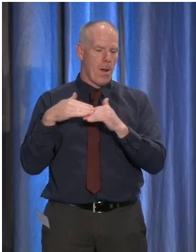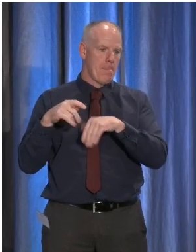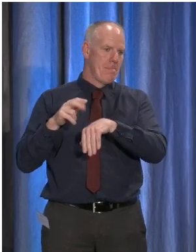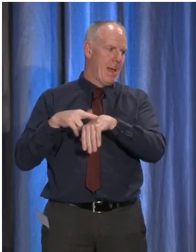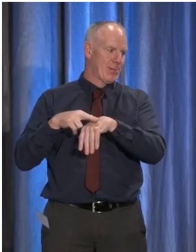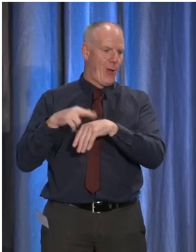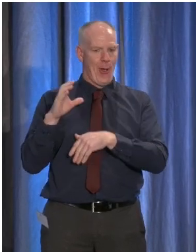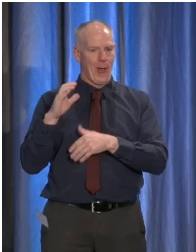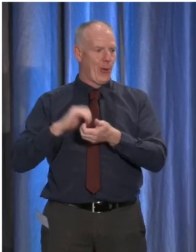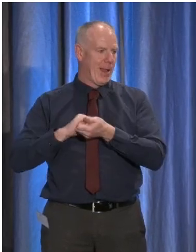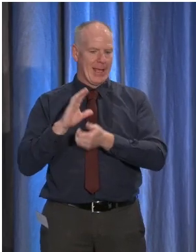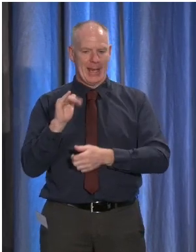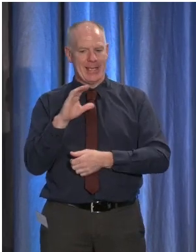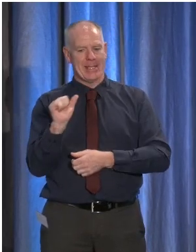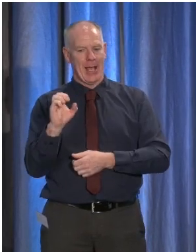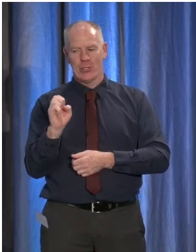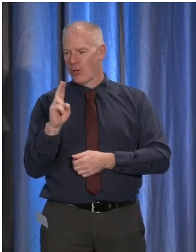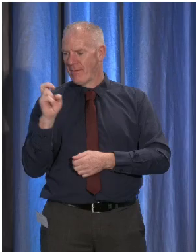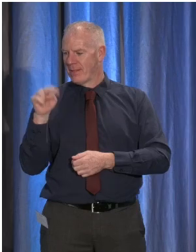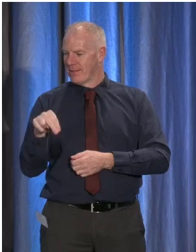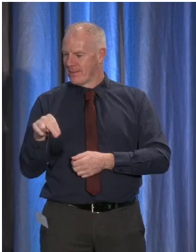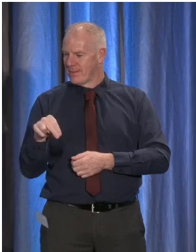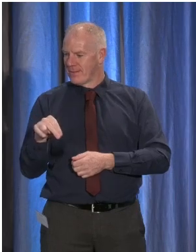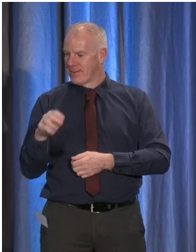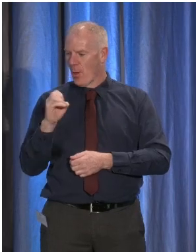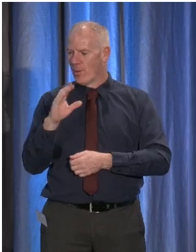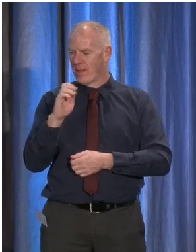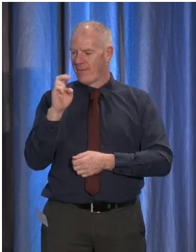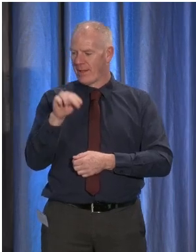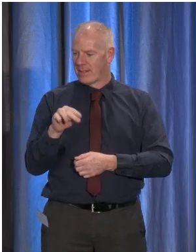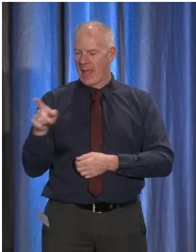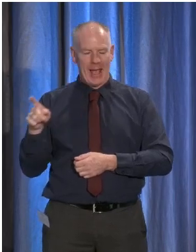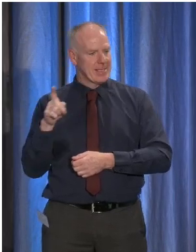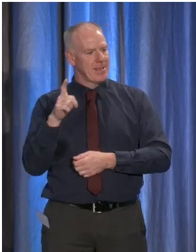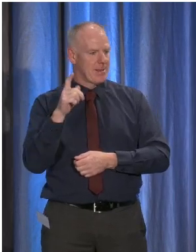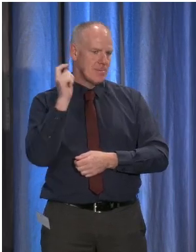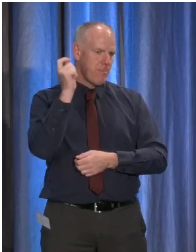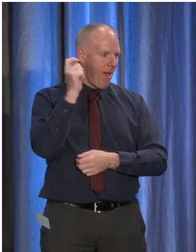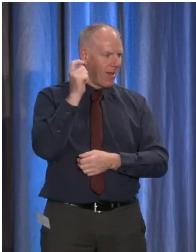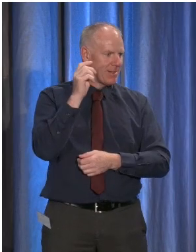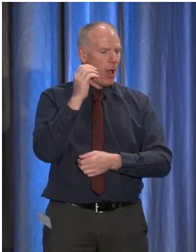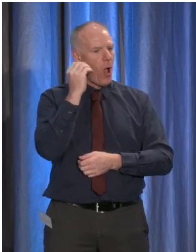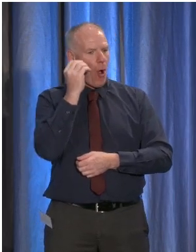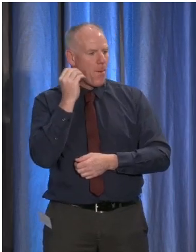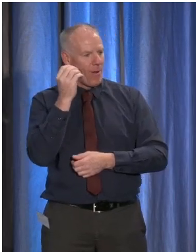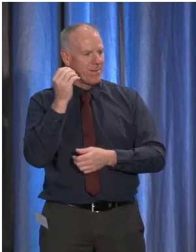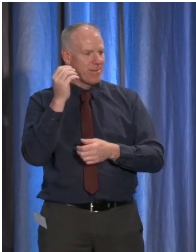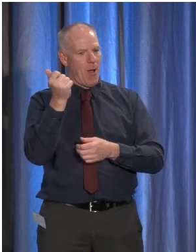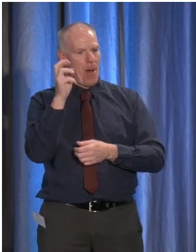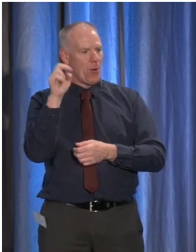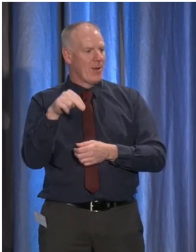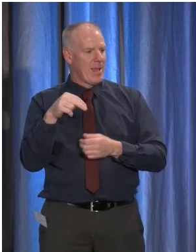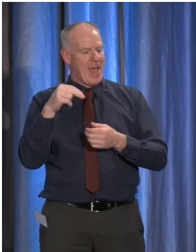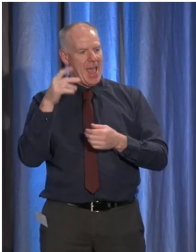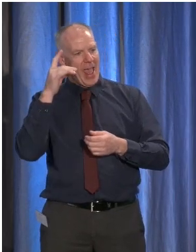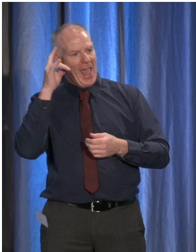colleague, Lisha Sullivan, who also has that auburn hair and is absolutely gorgeous. So